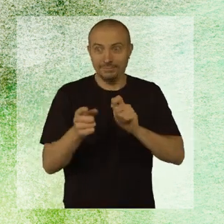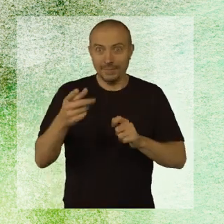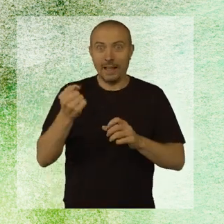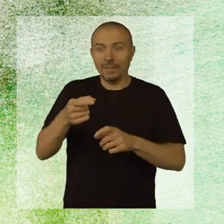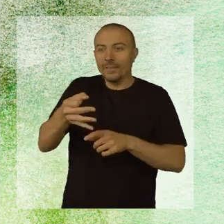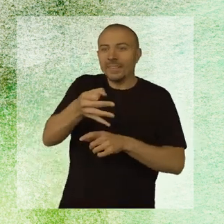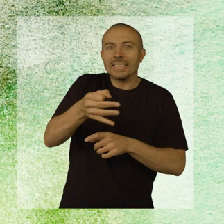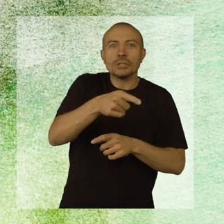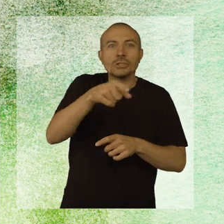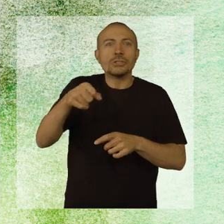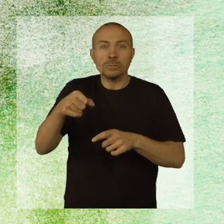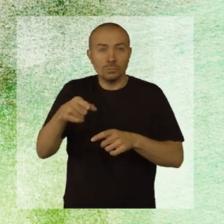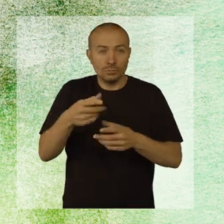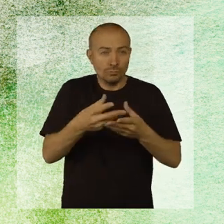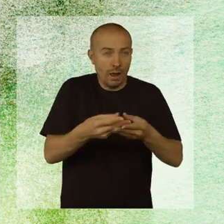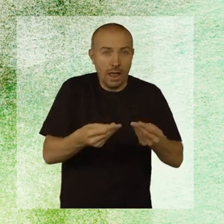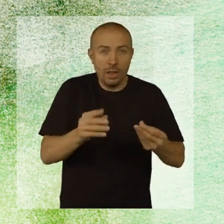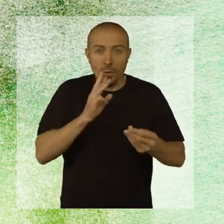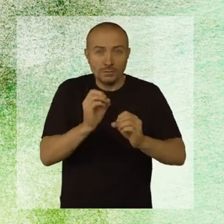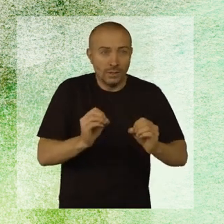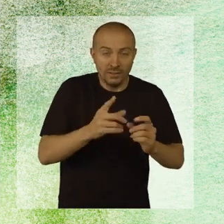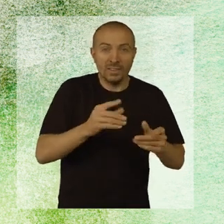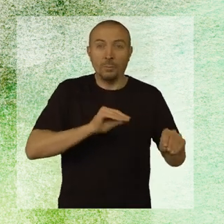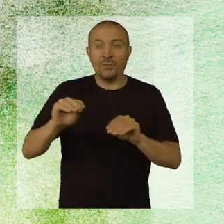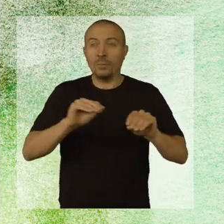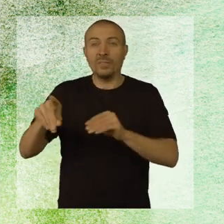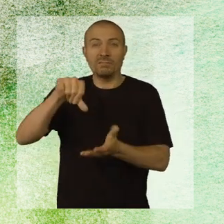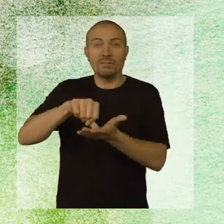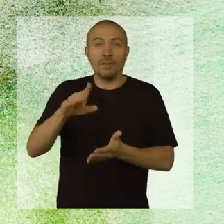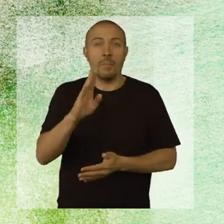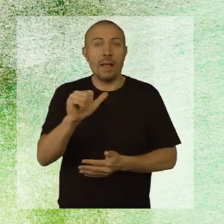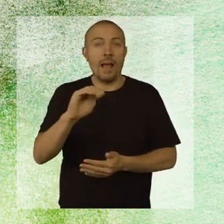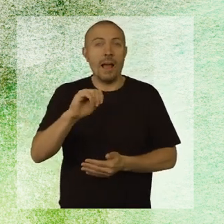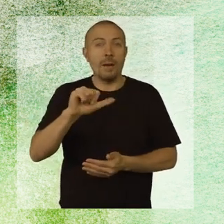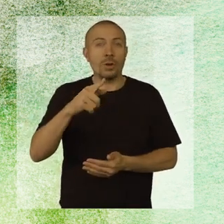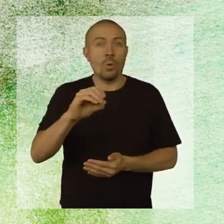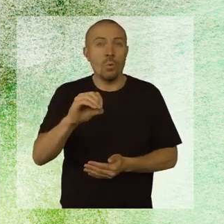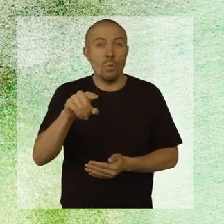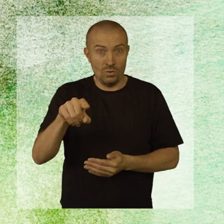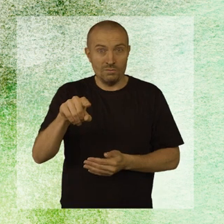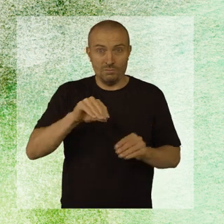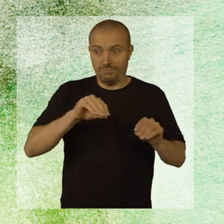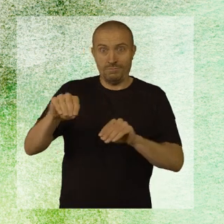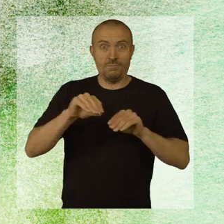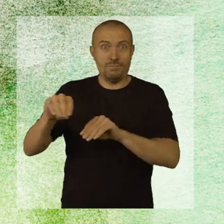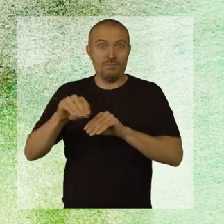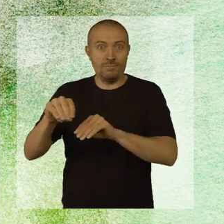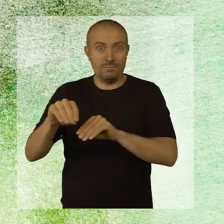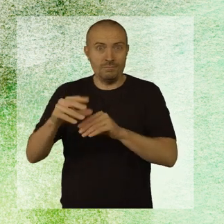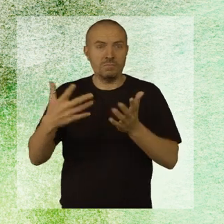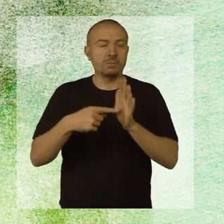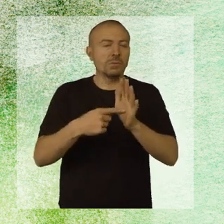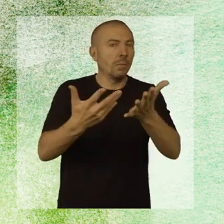changement climatique, la sécheresse fait que le village se transporte à